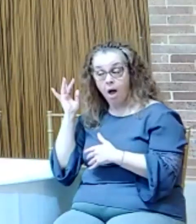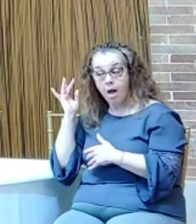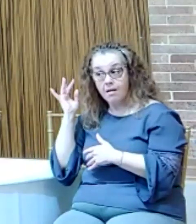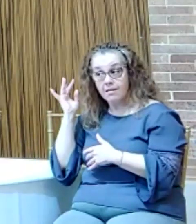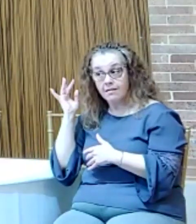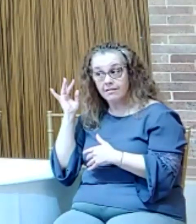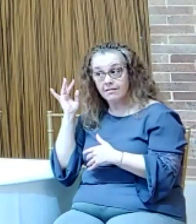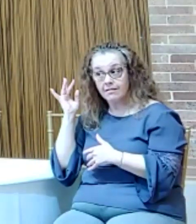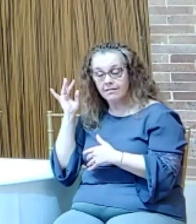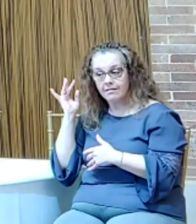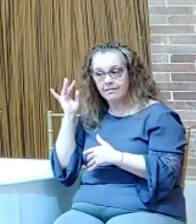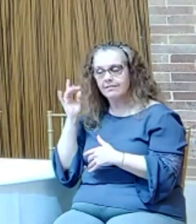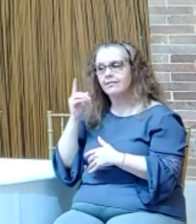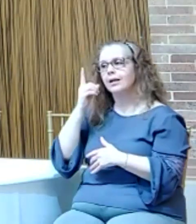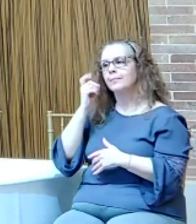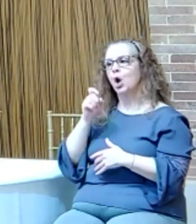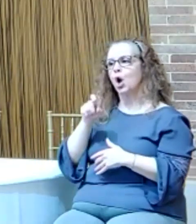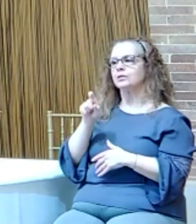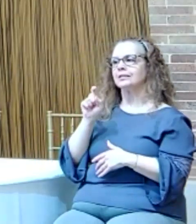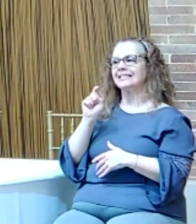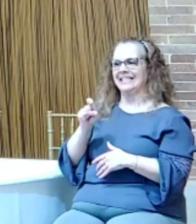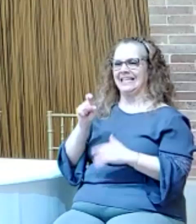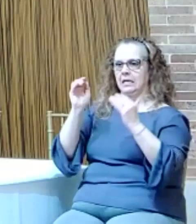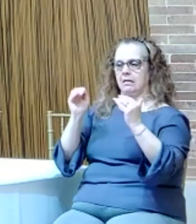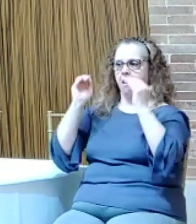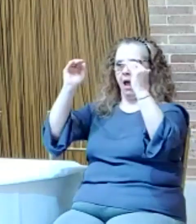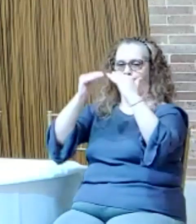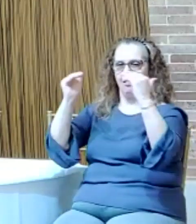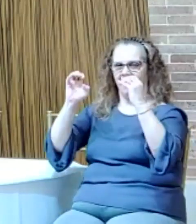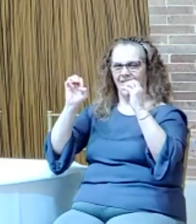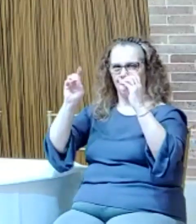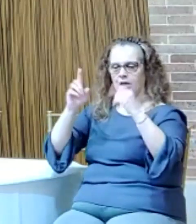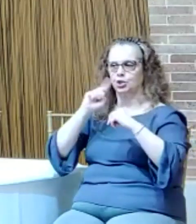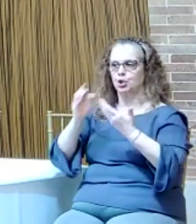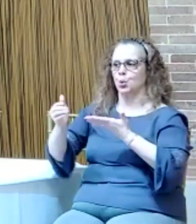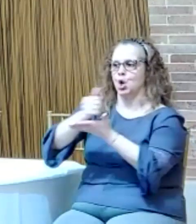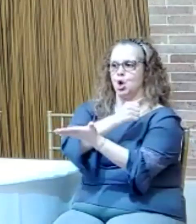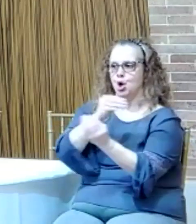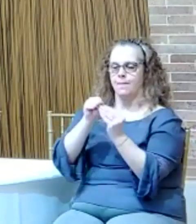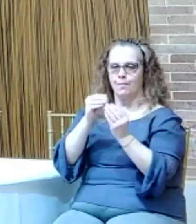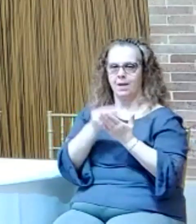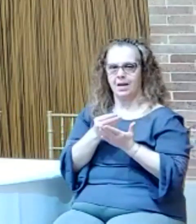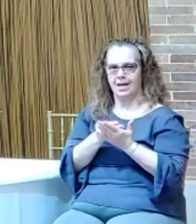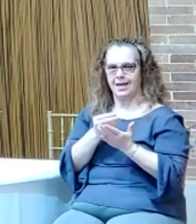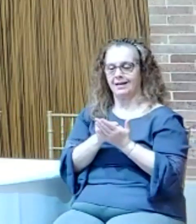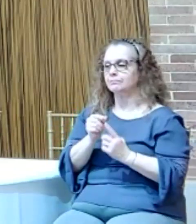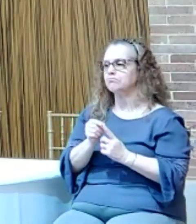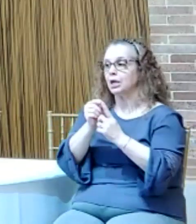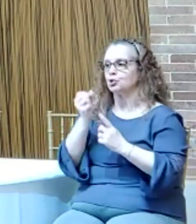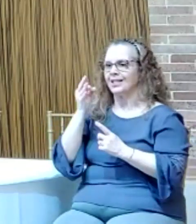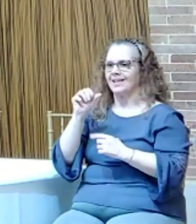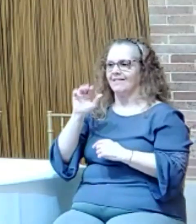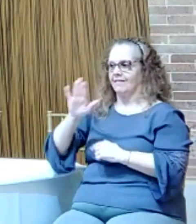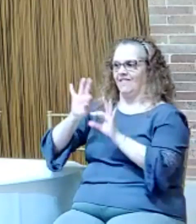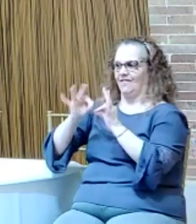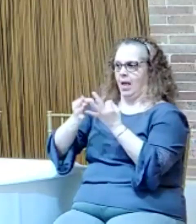that because you need higher levels of Education to get higher income especially if you don't have family wealth